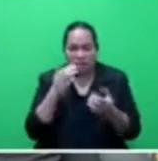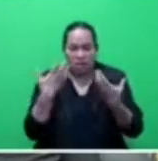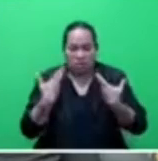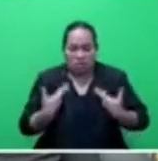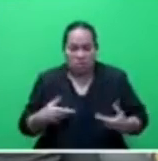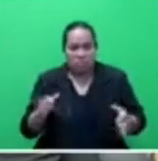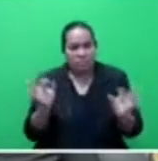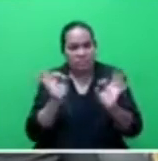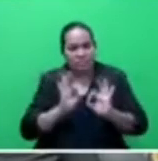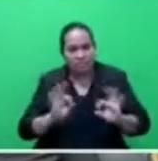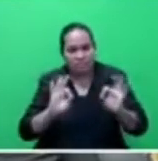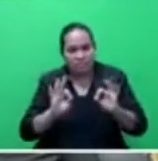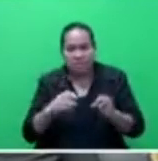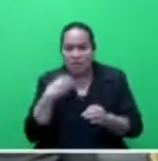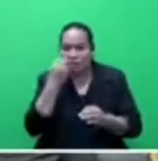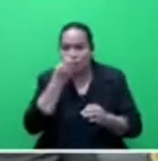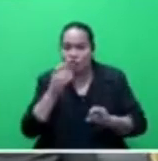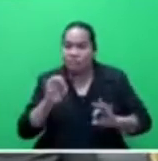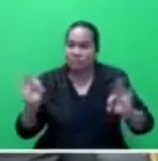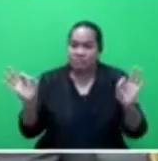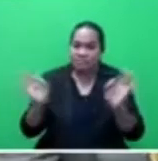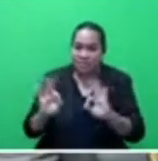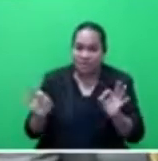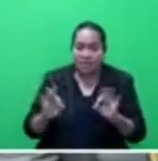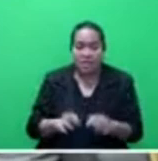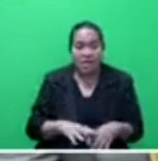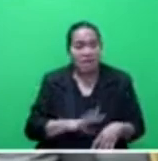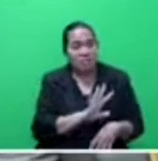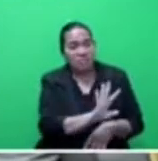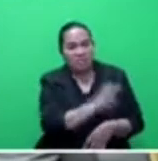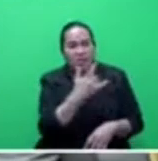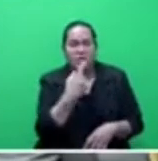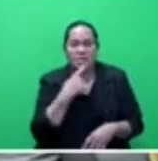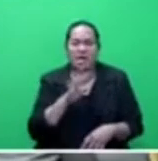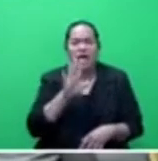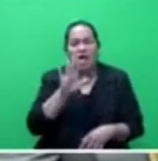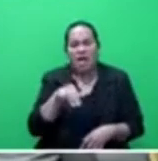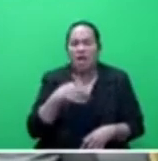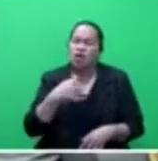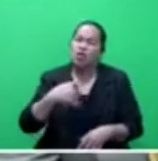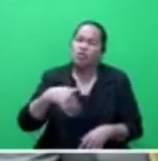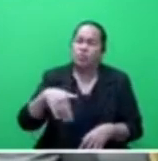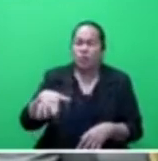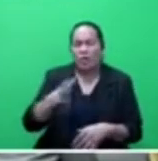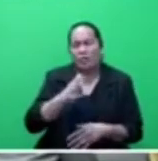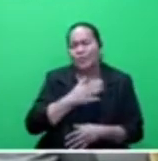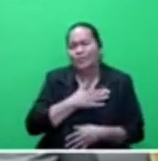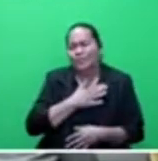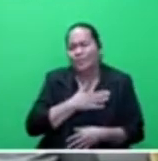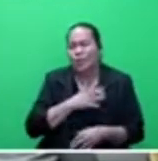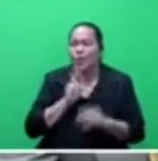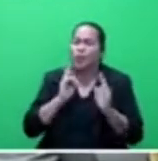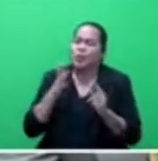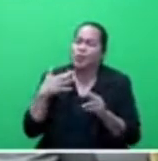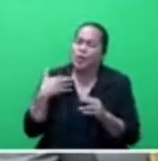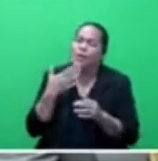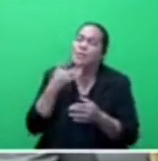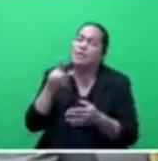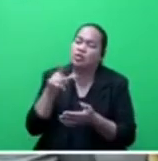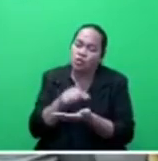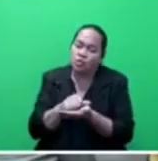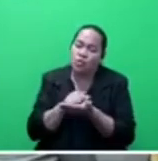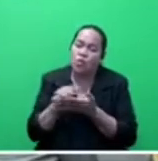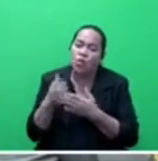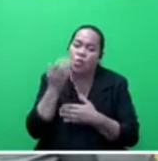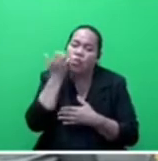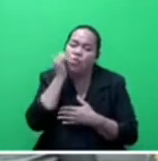food, and someone says to him, 'Go, I wish you well, keep warm and well fed,' but